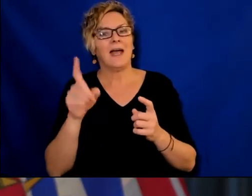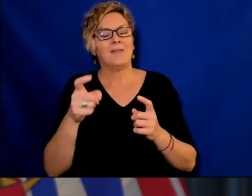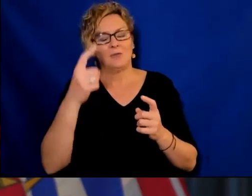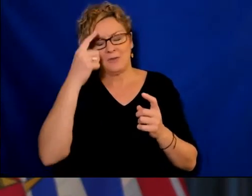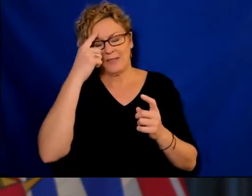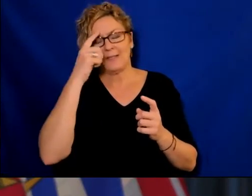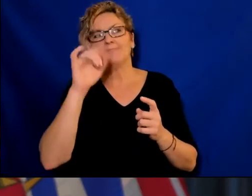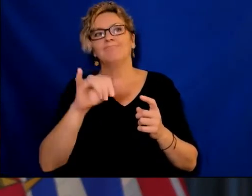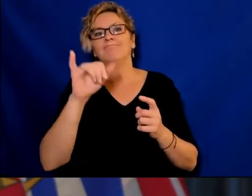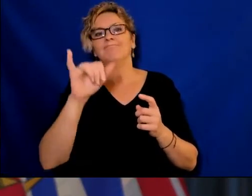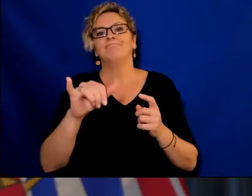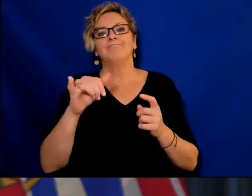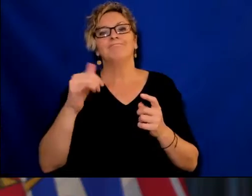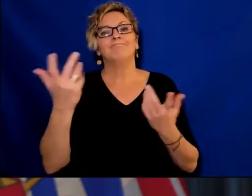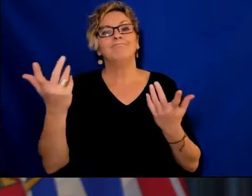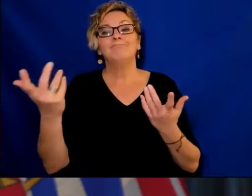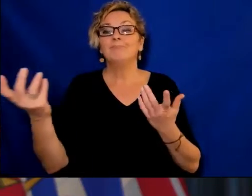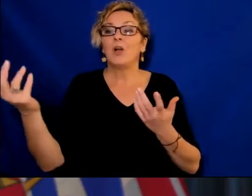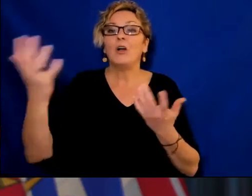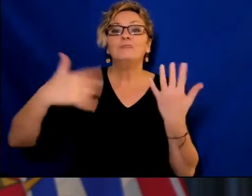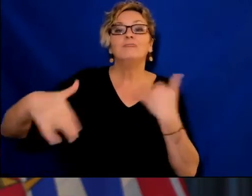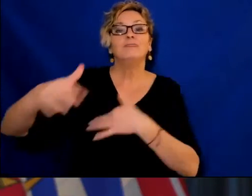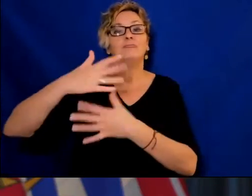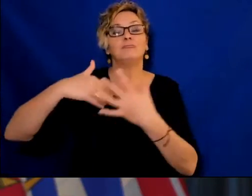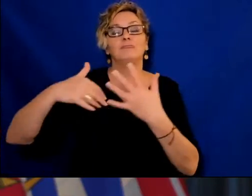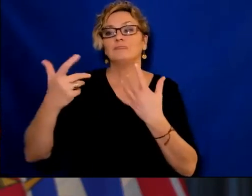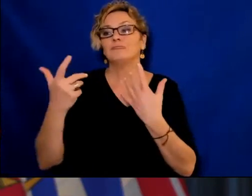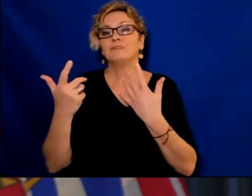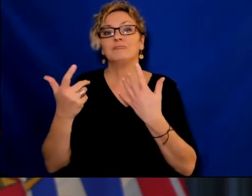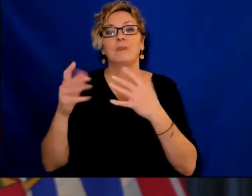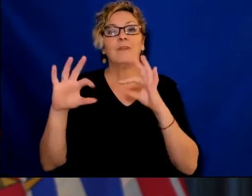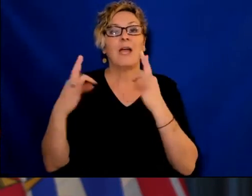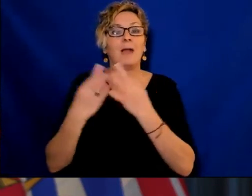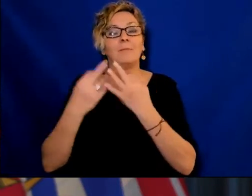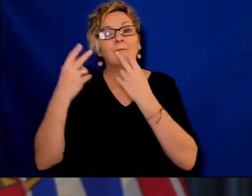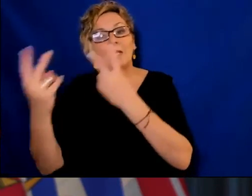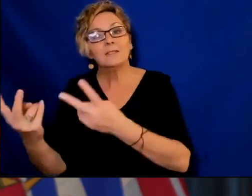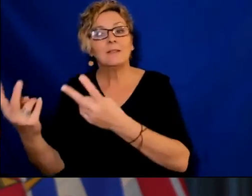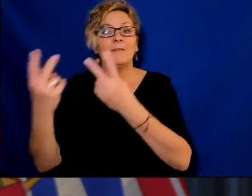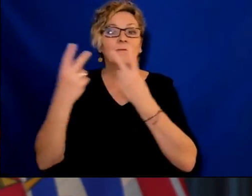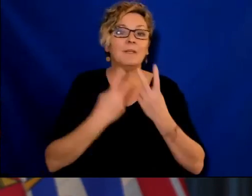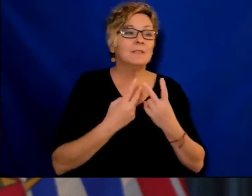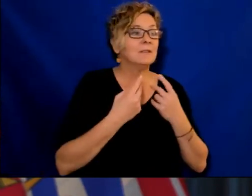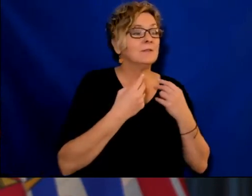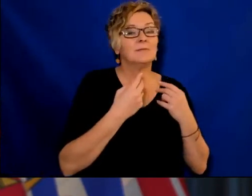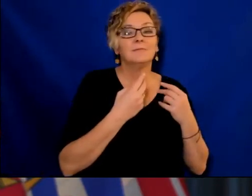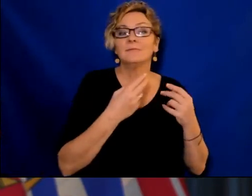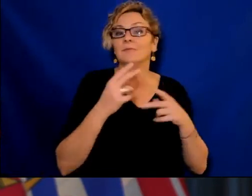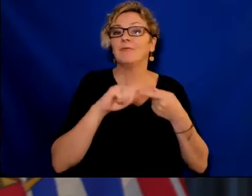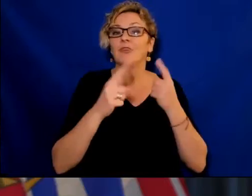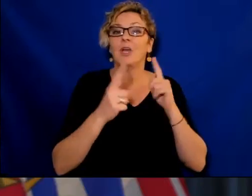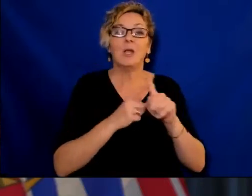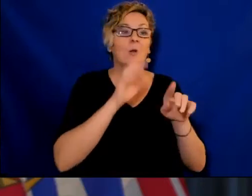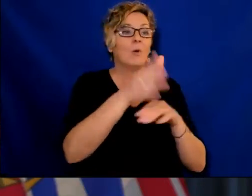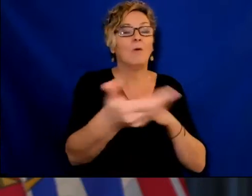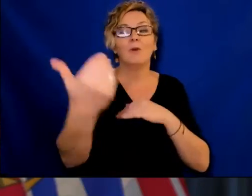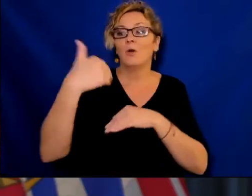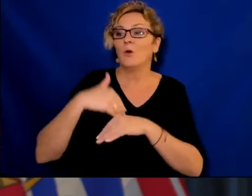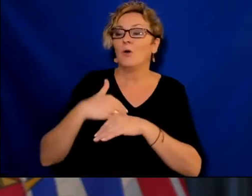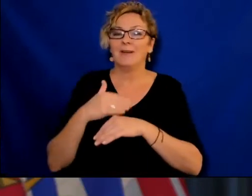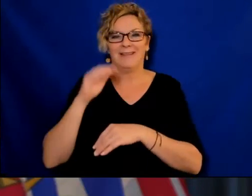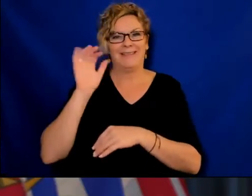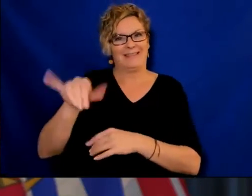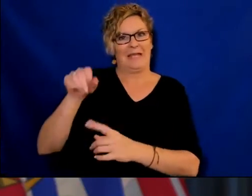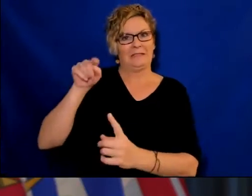now, we've learned that this virus spreads quite easily in the colder weather. It spreads indoors. So when we're coming together